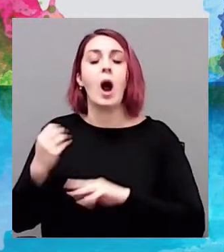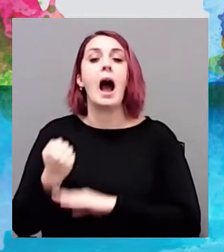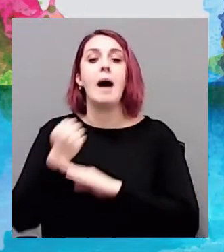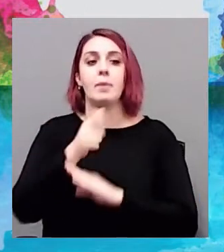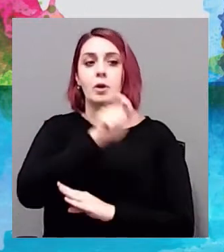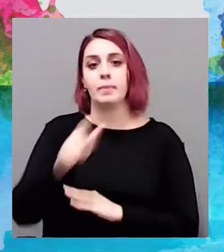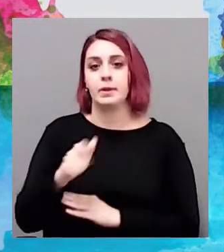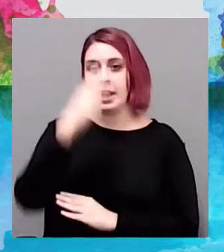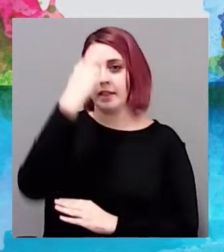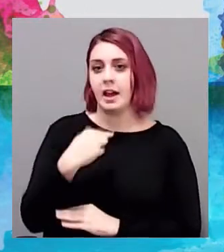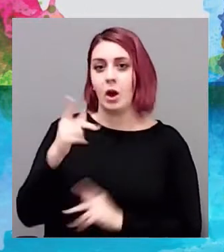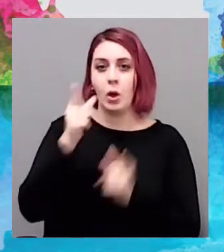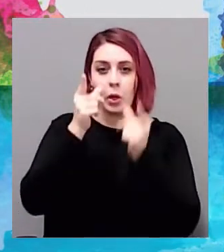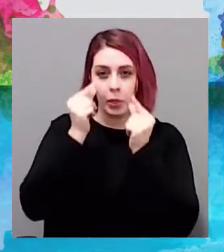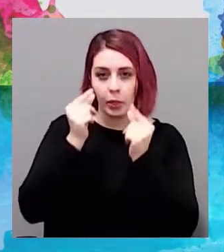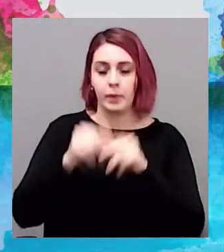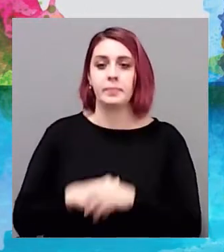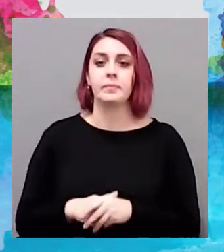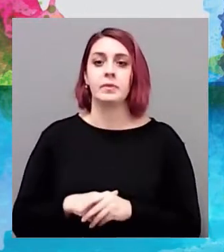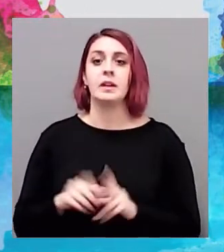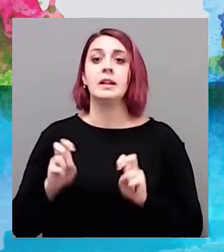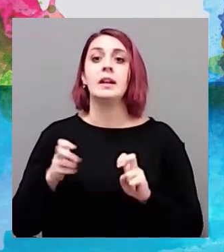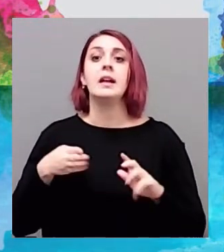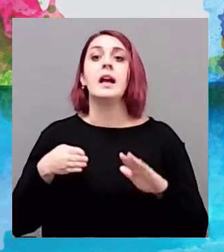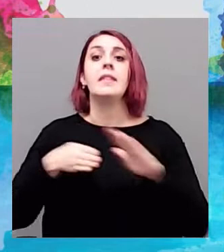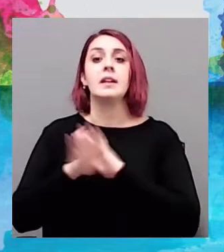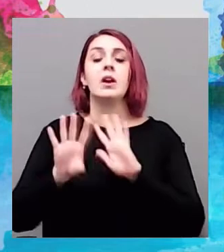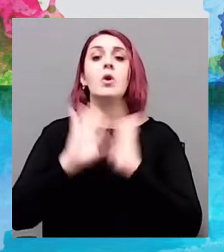for people with low vision or blind people.